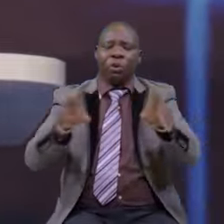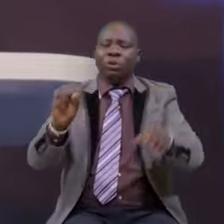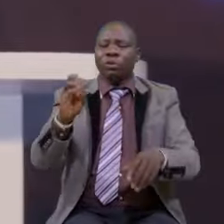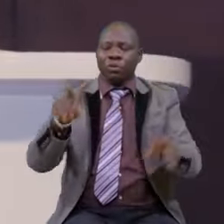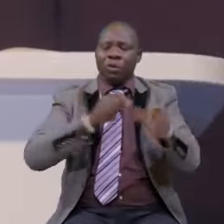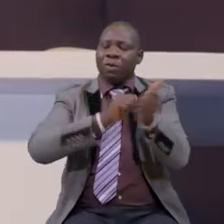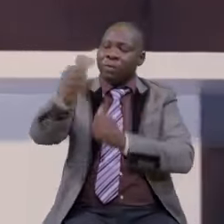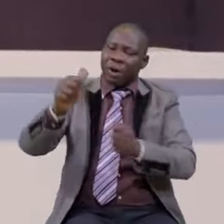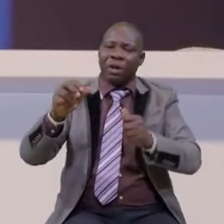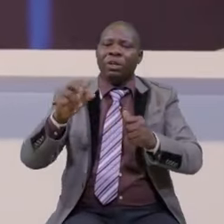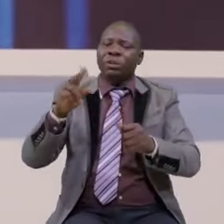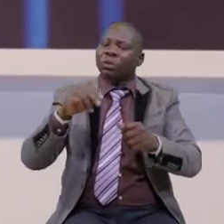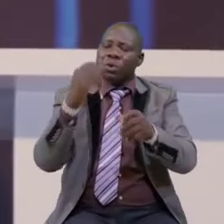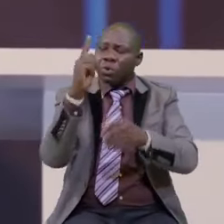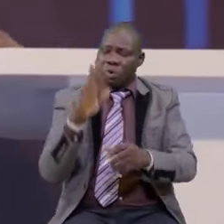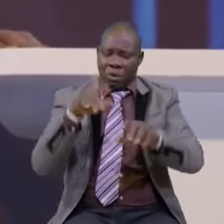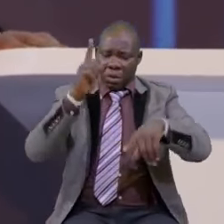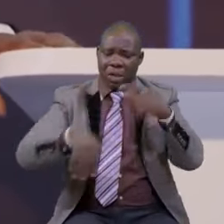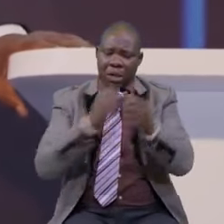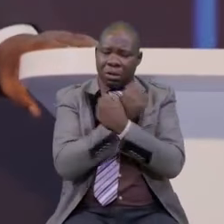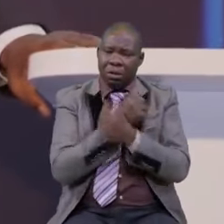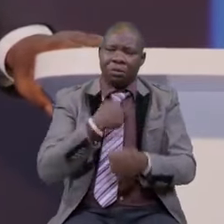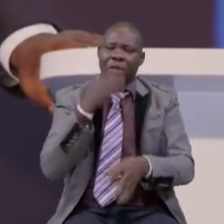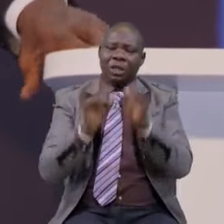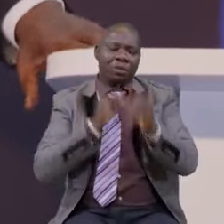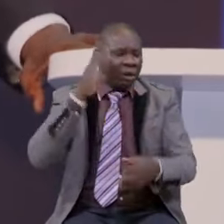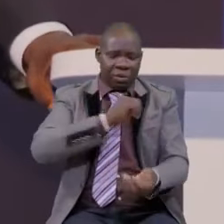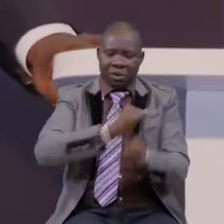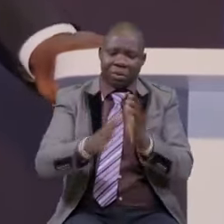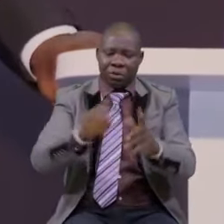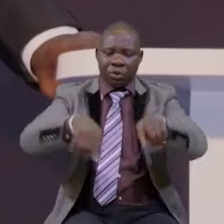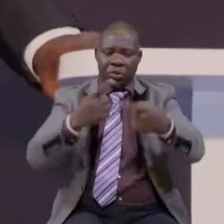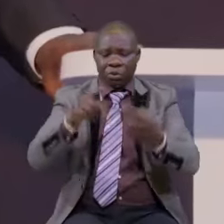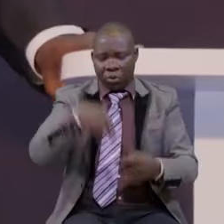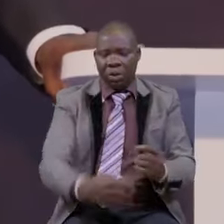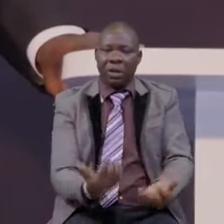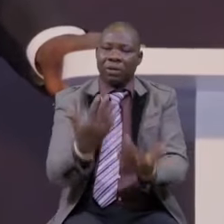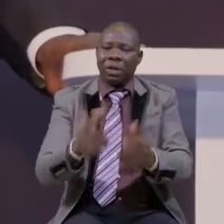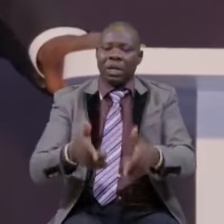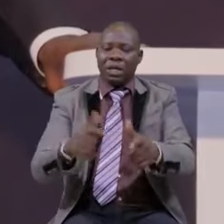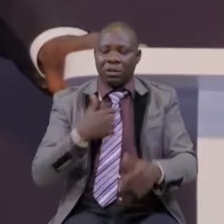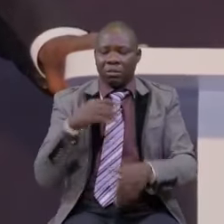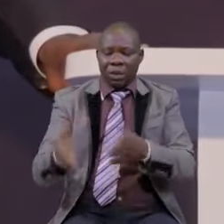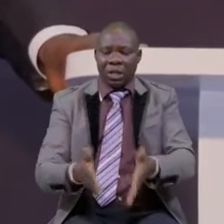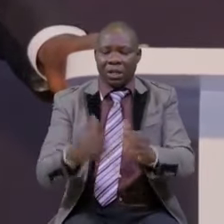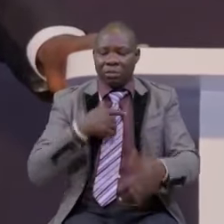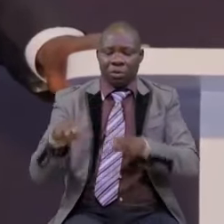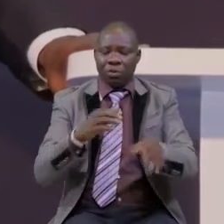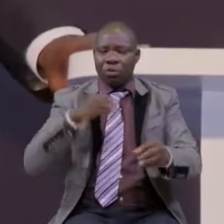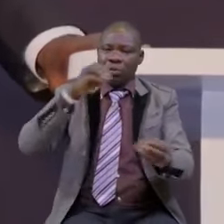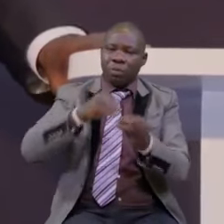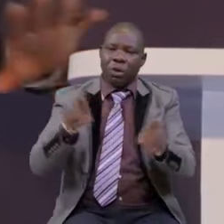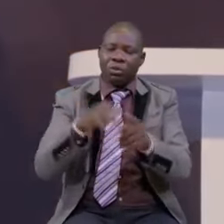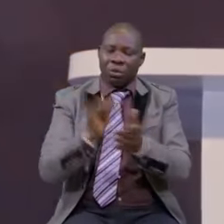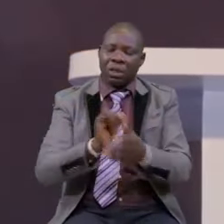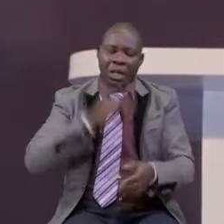cannot love me. So if I'm going to perish, if I'm going to go to hell, let me do more so that I know what I'll be